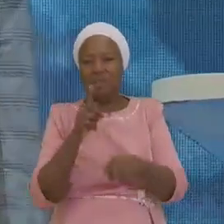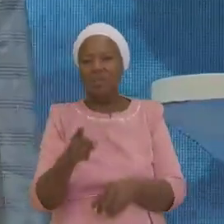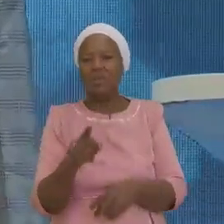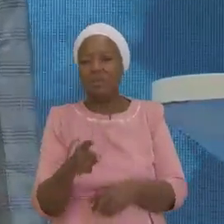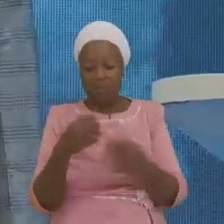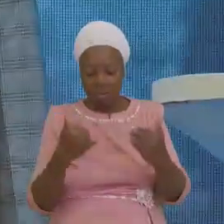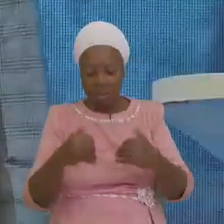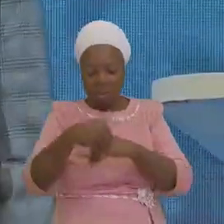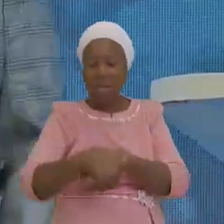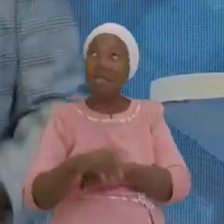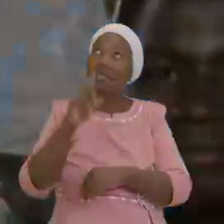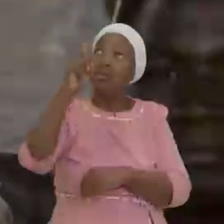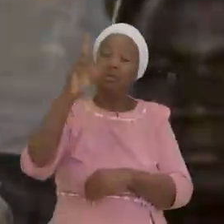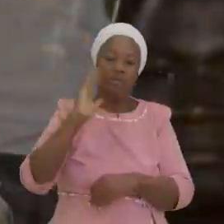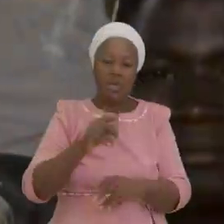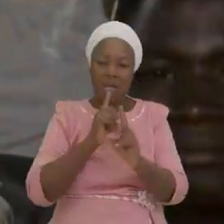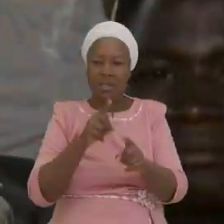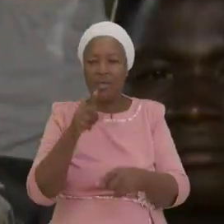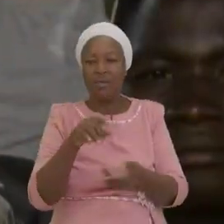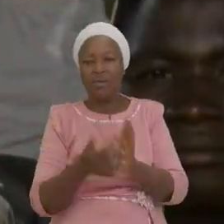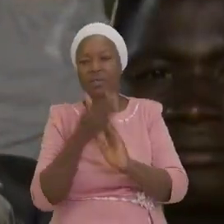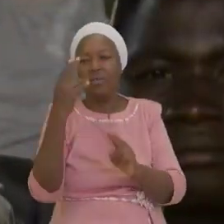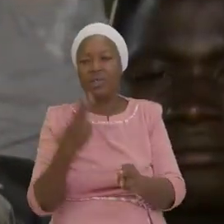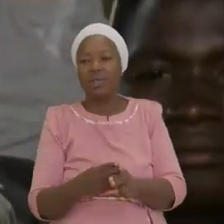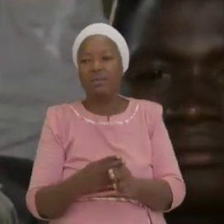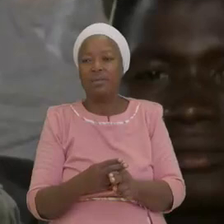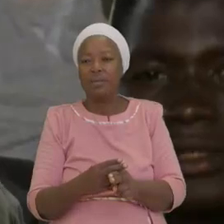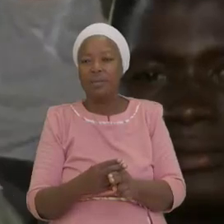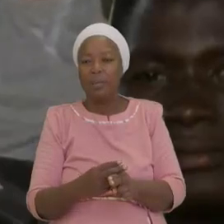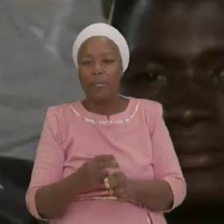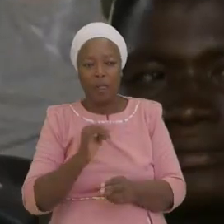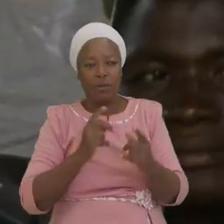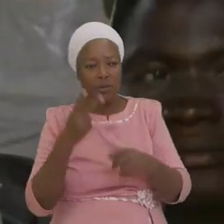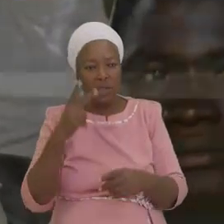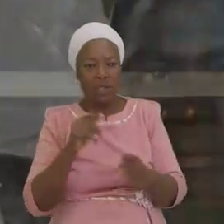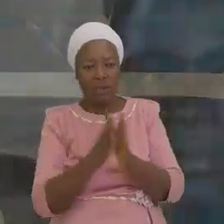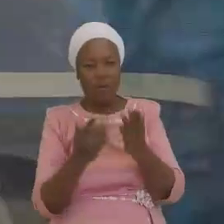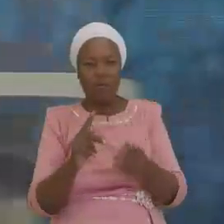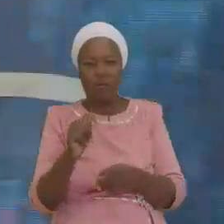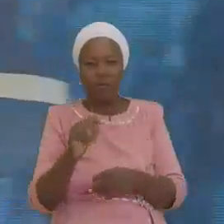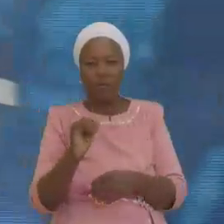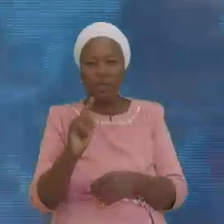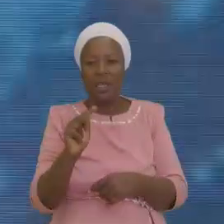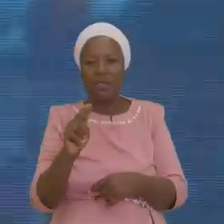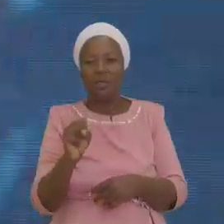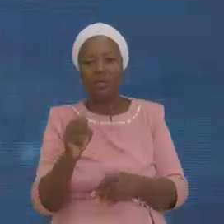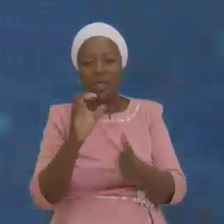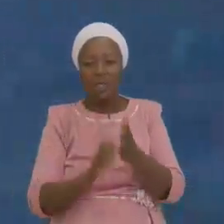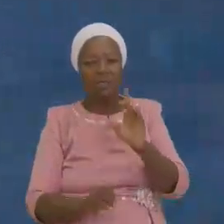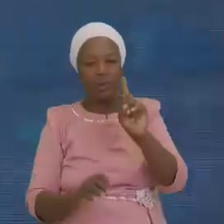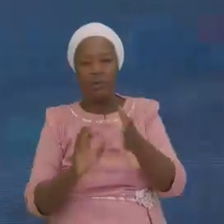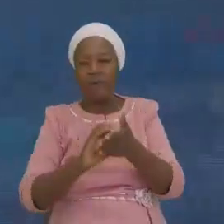Tonight he will answer you. I want you to look at Titus chapter 1 verse 2.